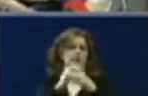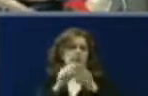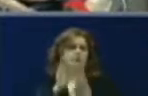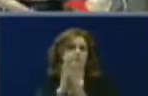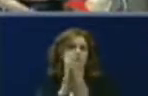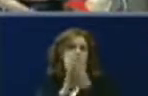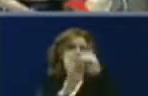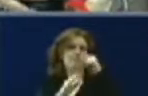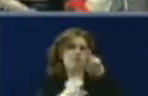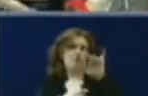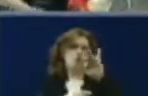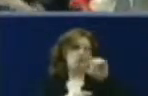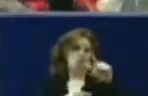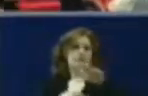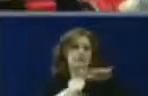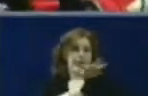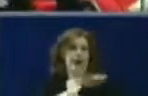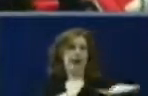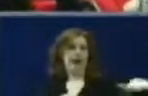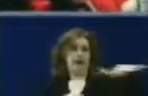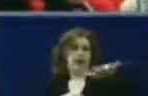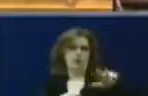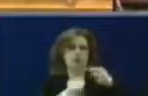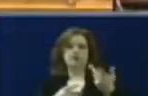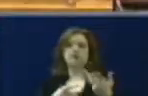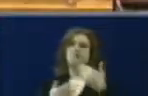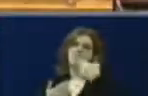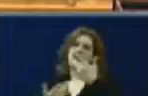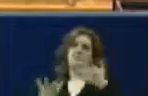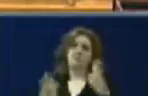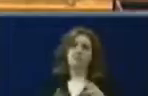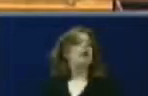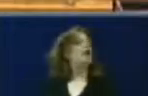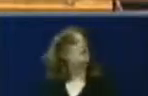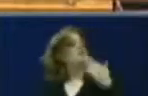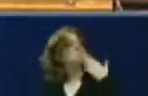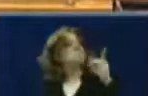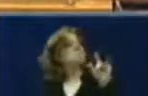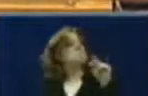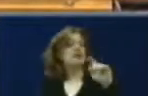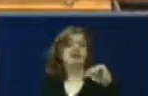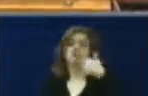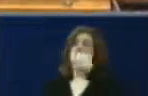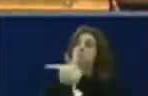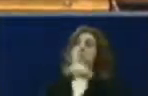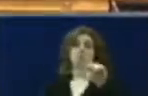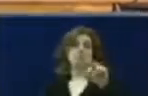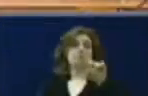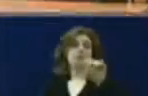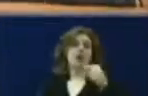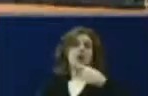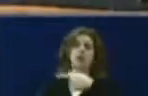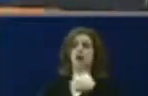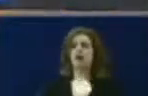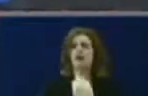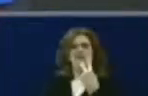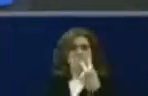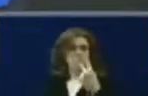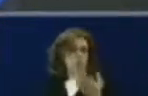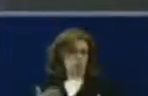neighborhood. Thank you. Okay. Thank you, Diane. Shall we go down to Linda? Yes, I have two